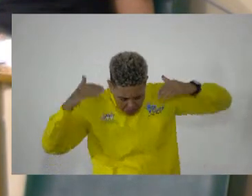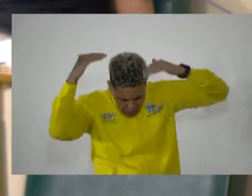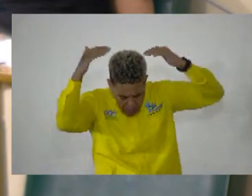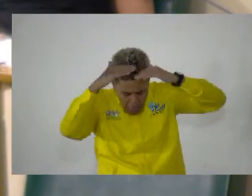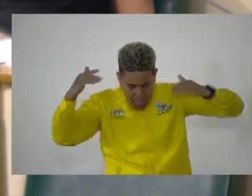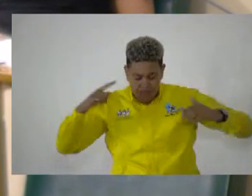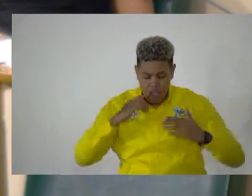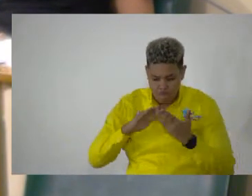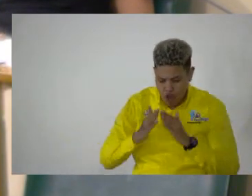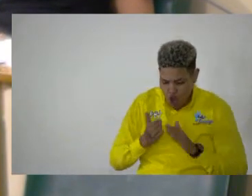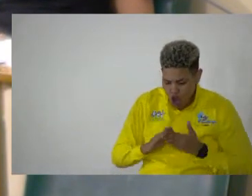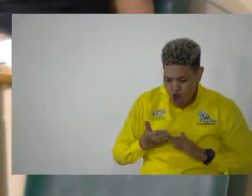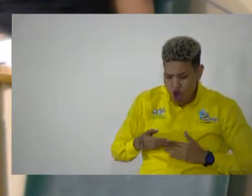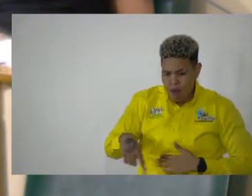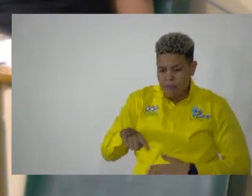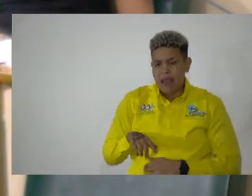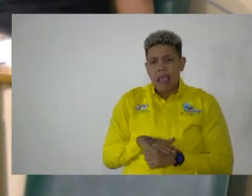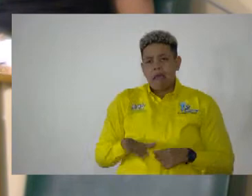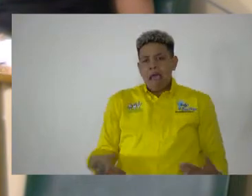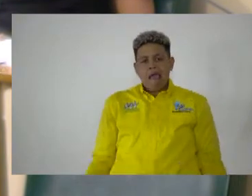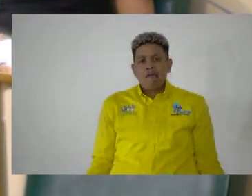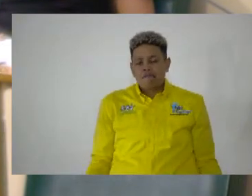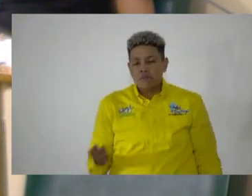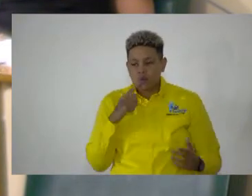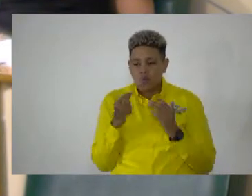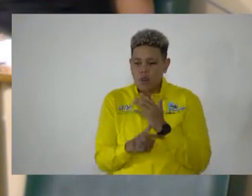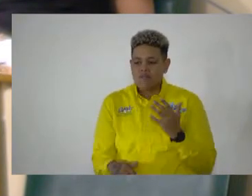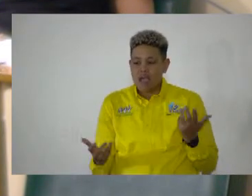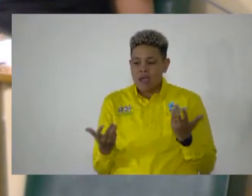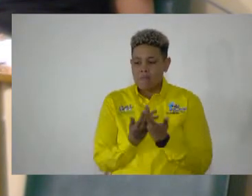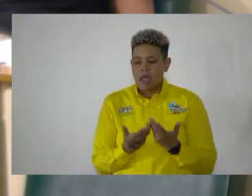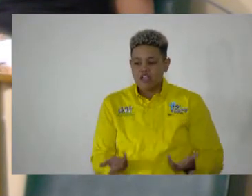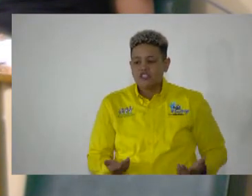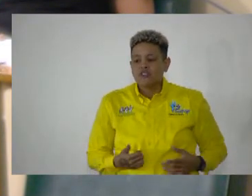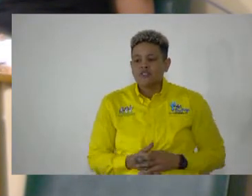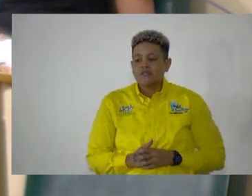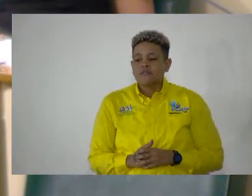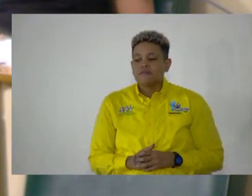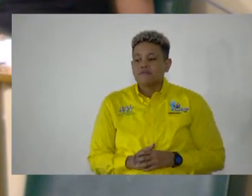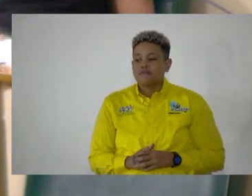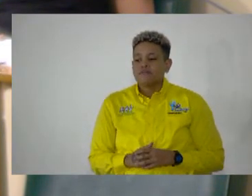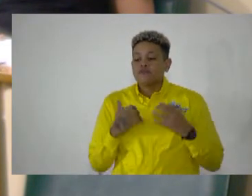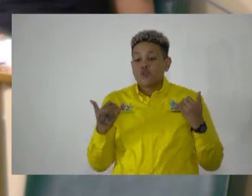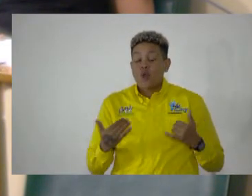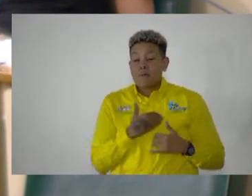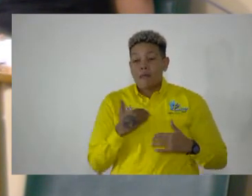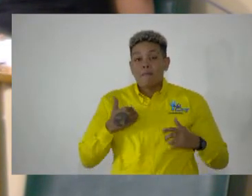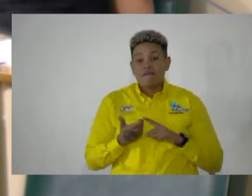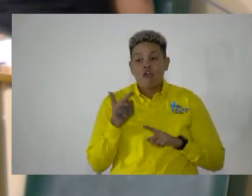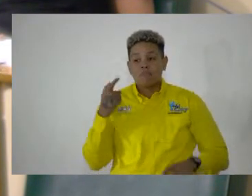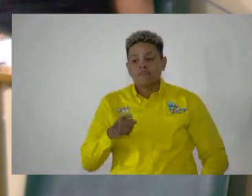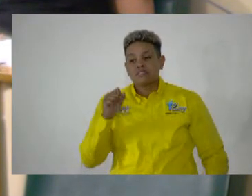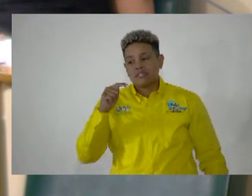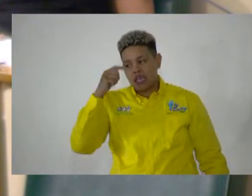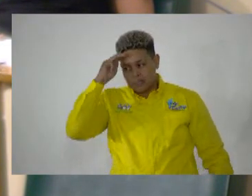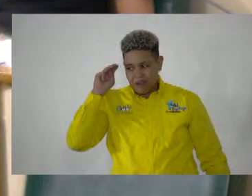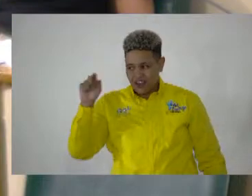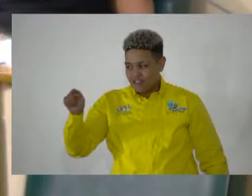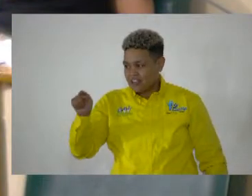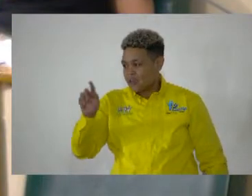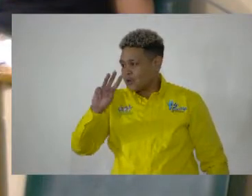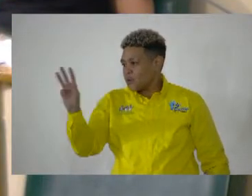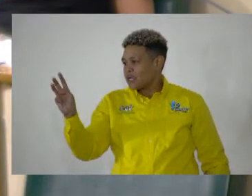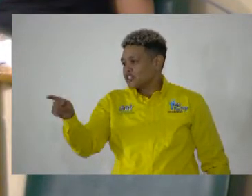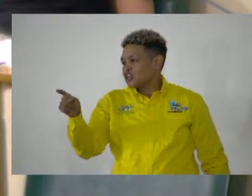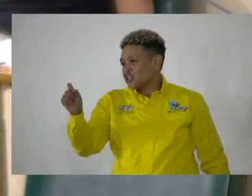urban areas that would qualify. Now, the member from St. Mary